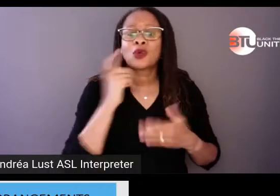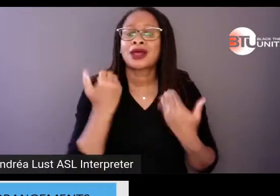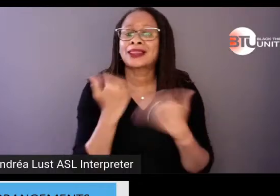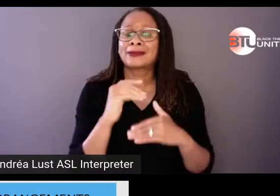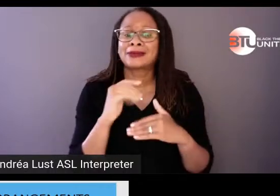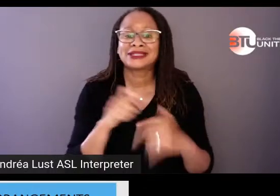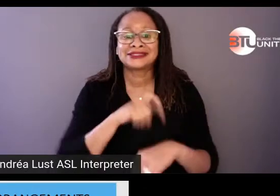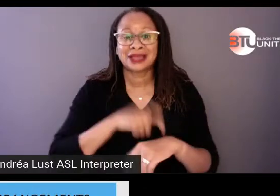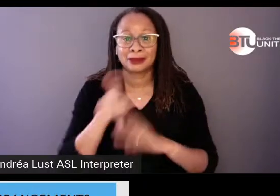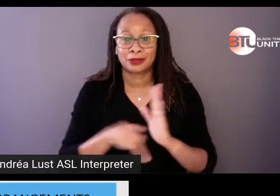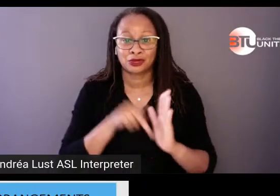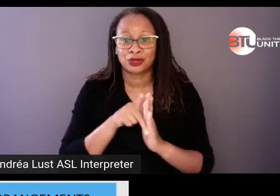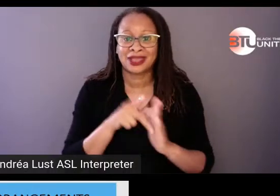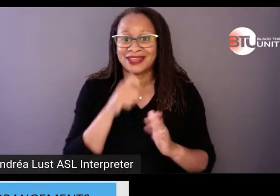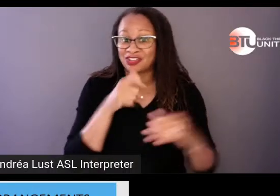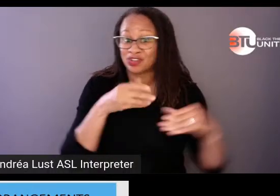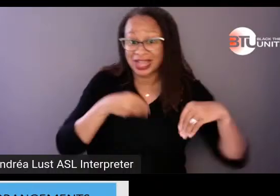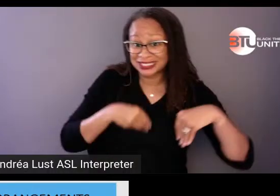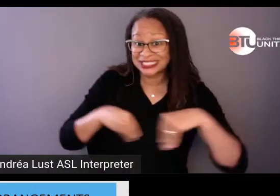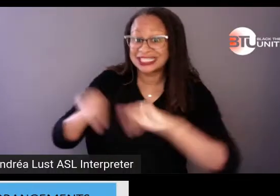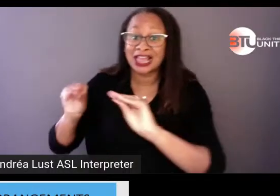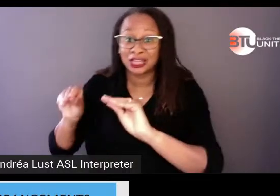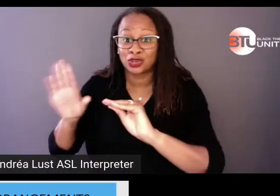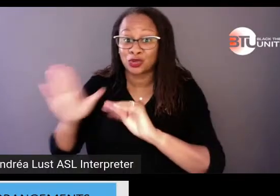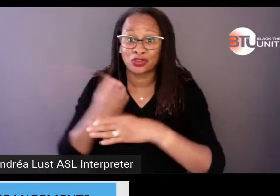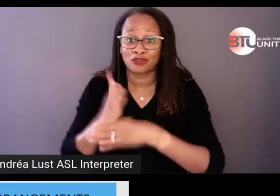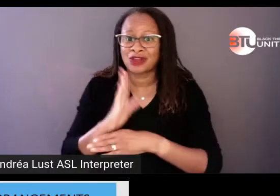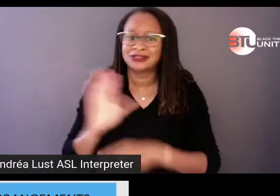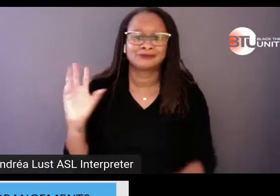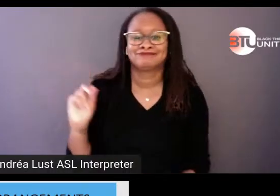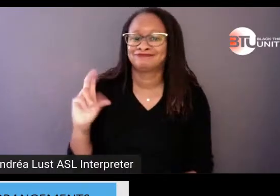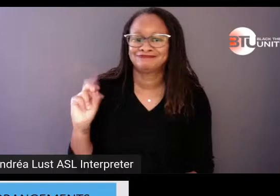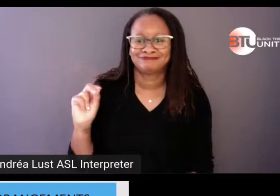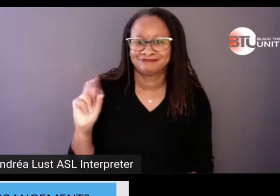not selling you their right, their copyright.